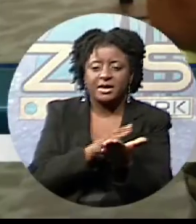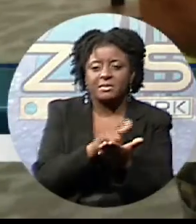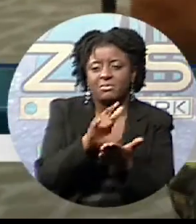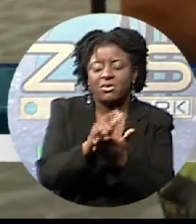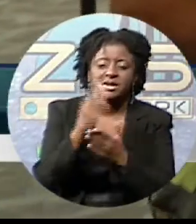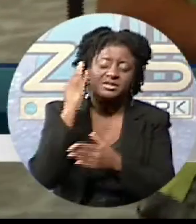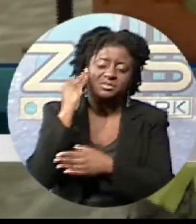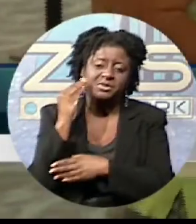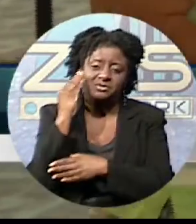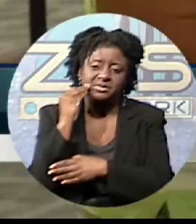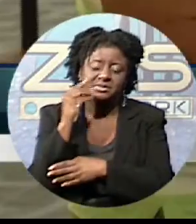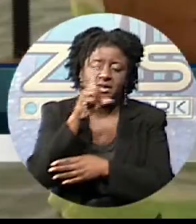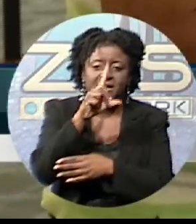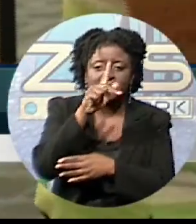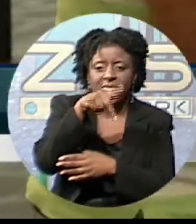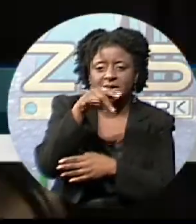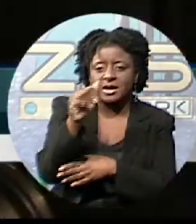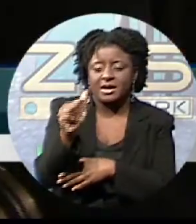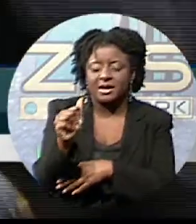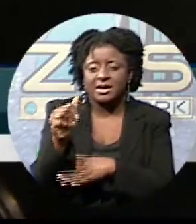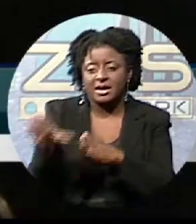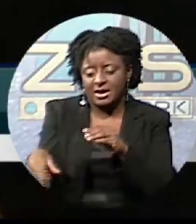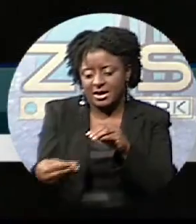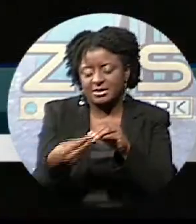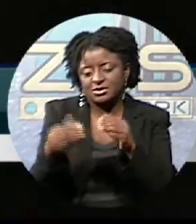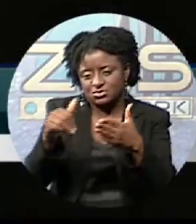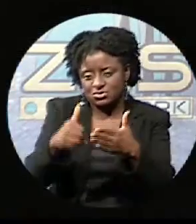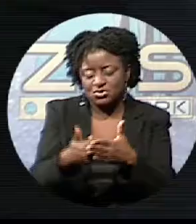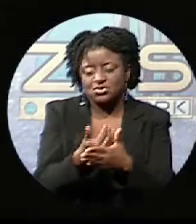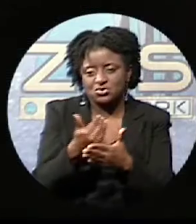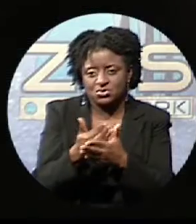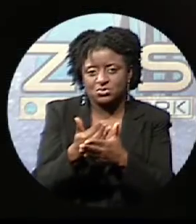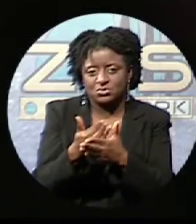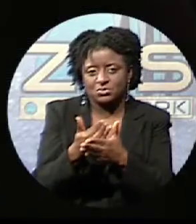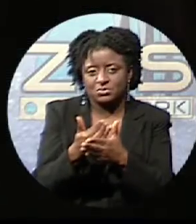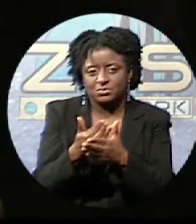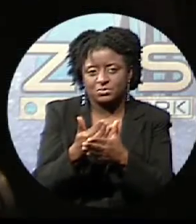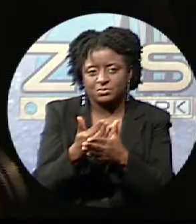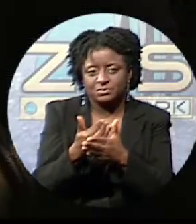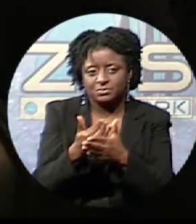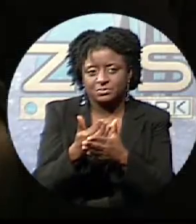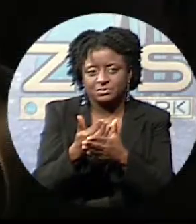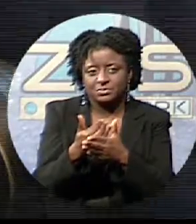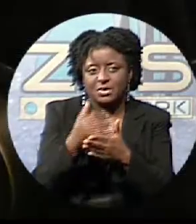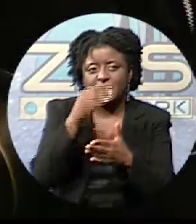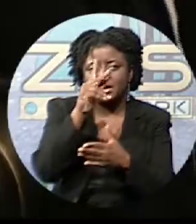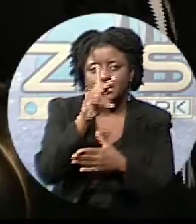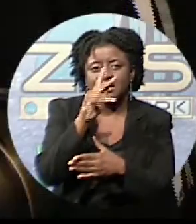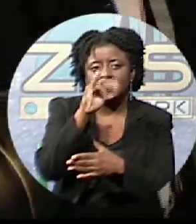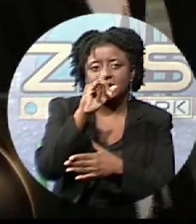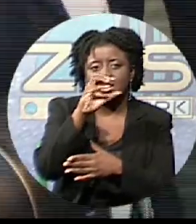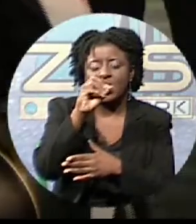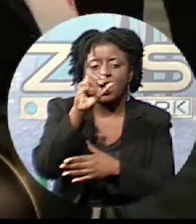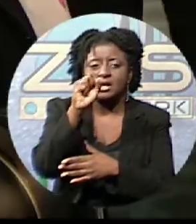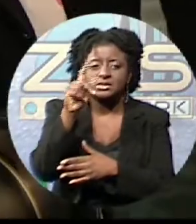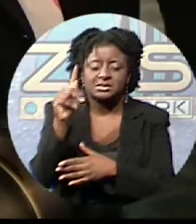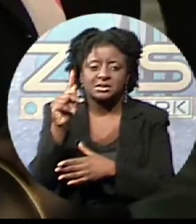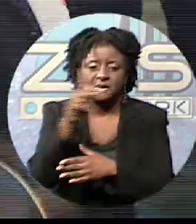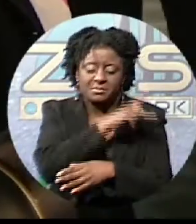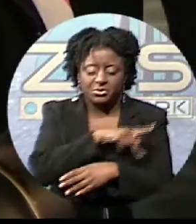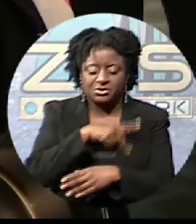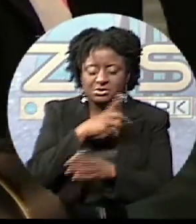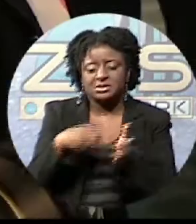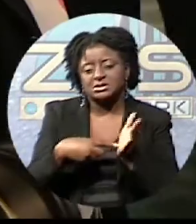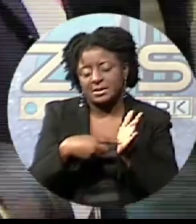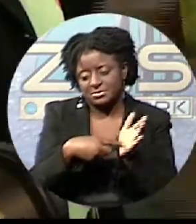region, LPIA has added a new progressive feature. It's right there. Alrighty. A personal demonstration by the